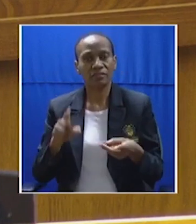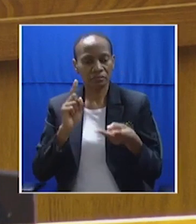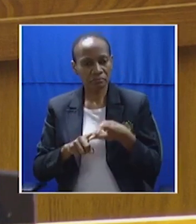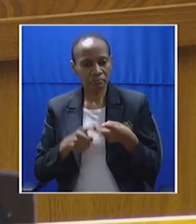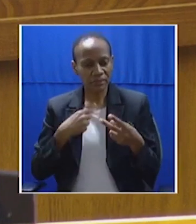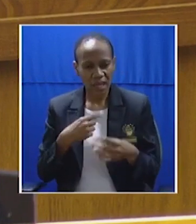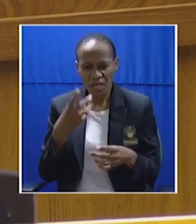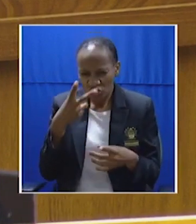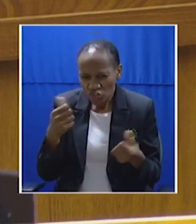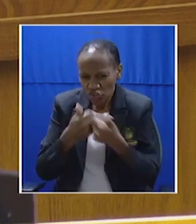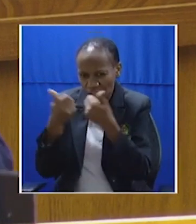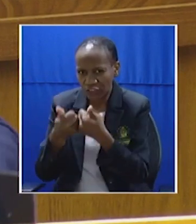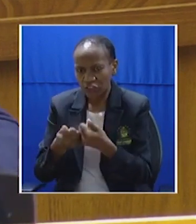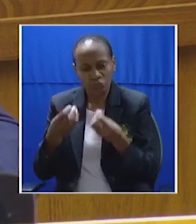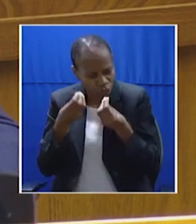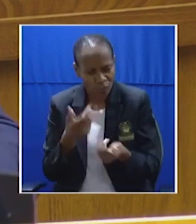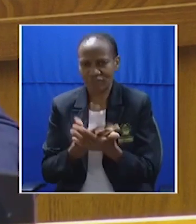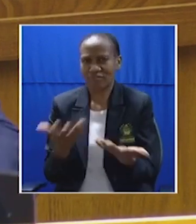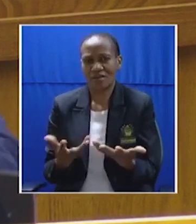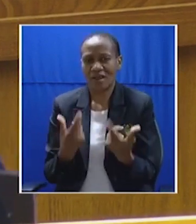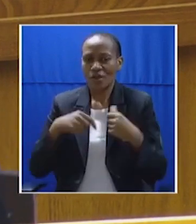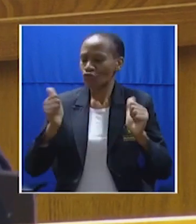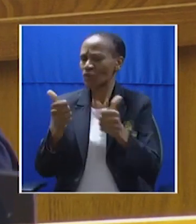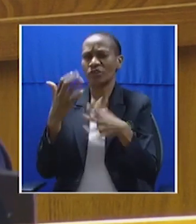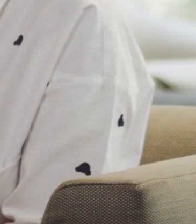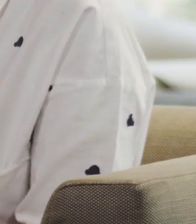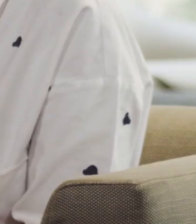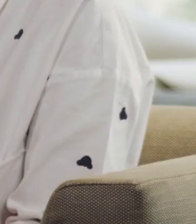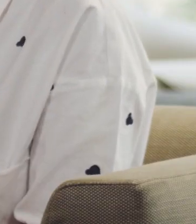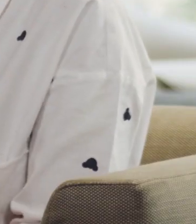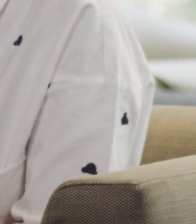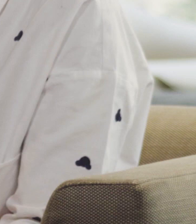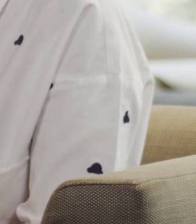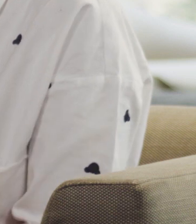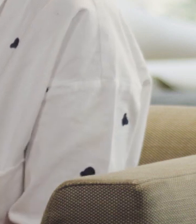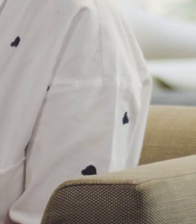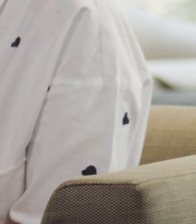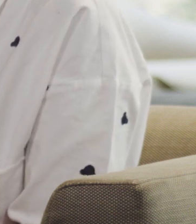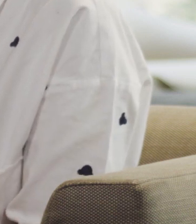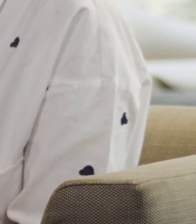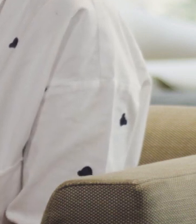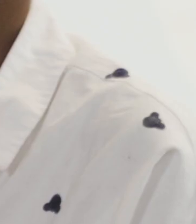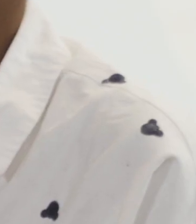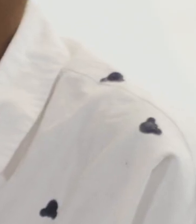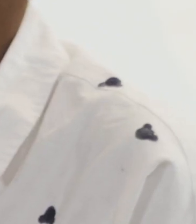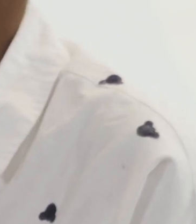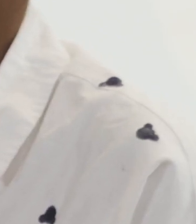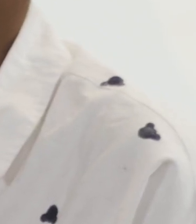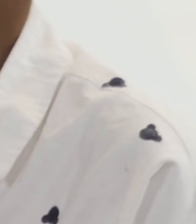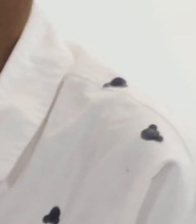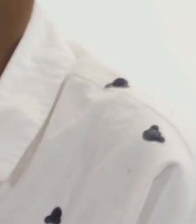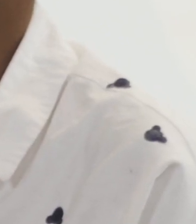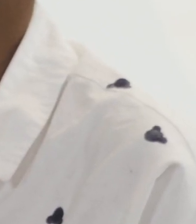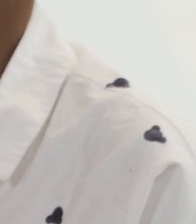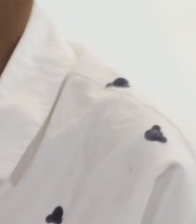While we are bearing the pinch of having to rescue Eskom, it's a societal good that they're providing, which is energy. But what's important